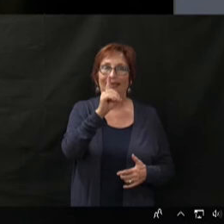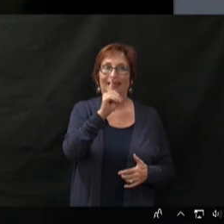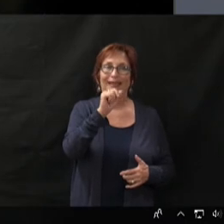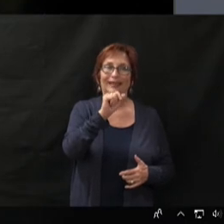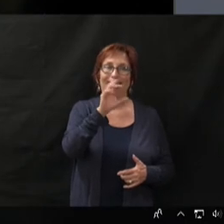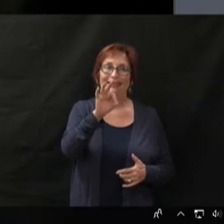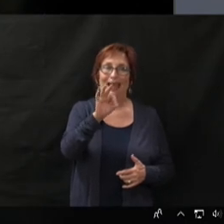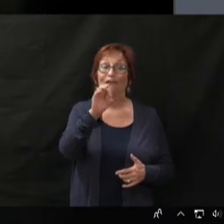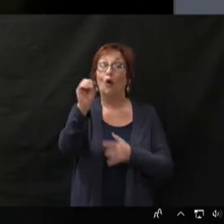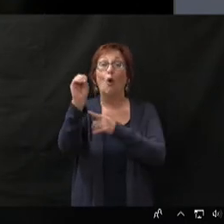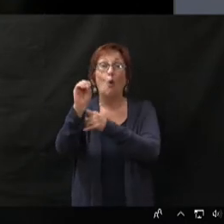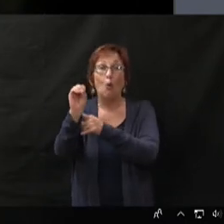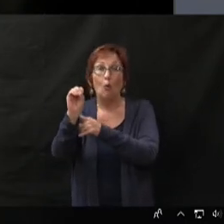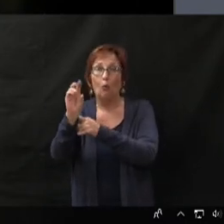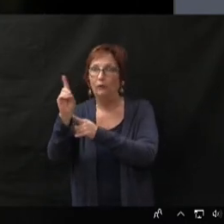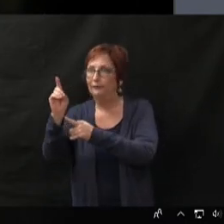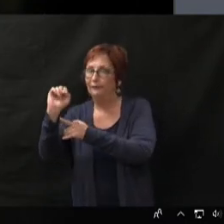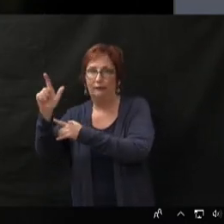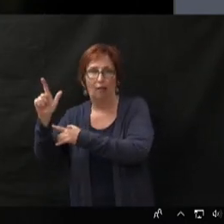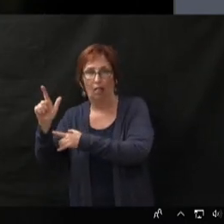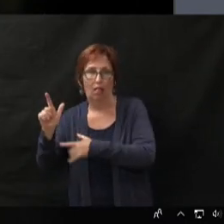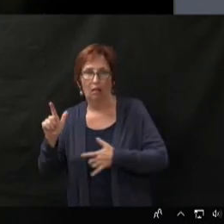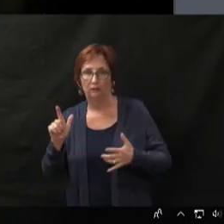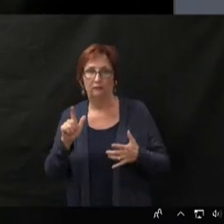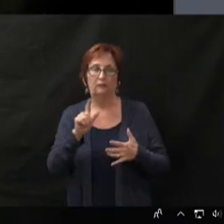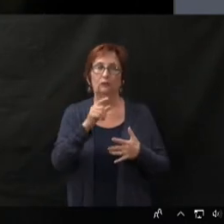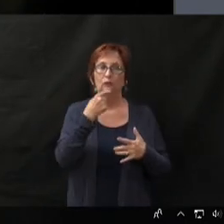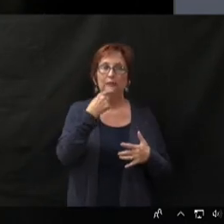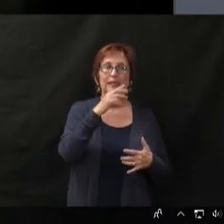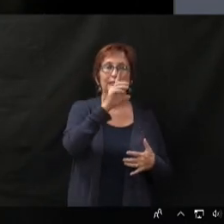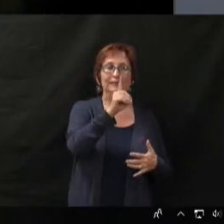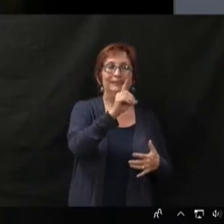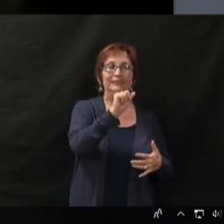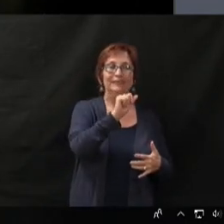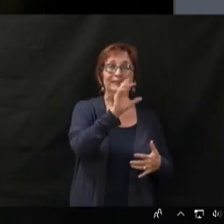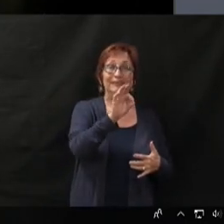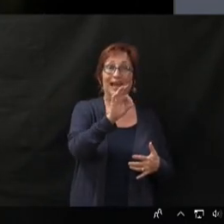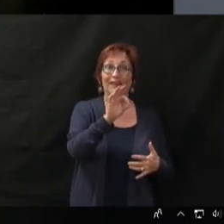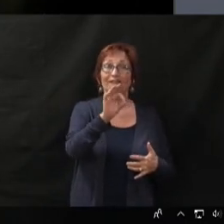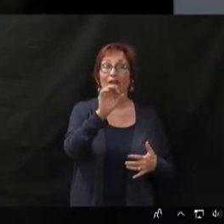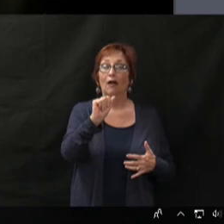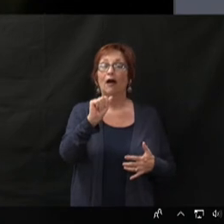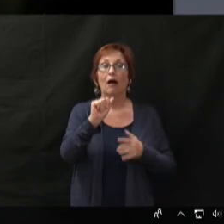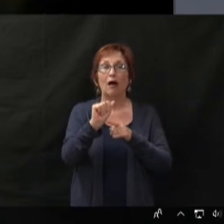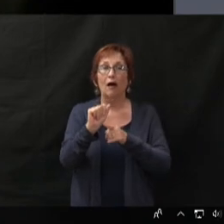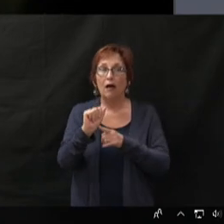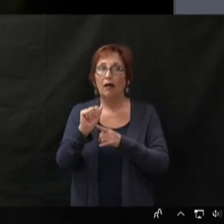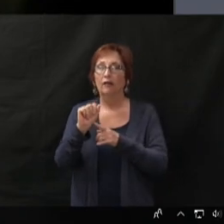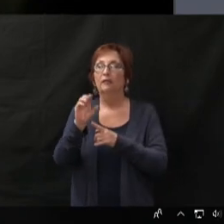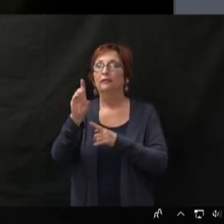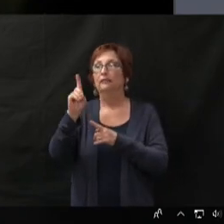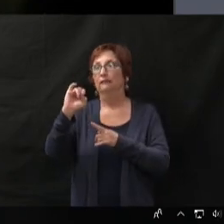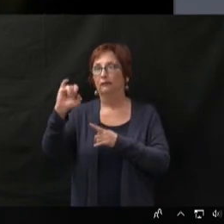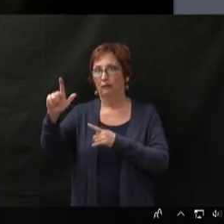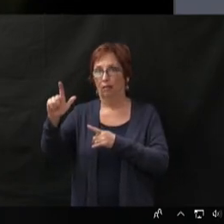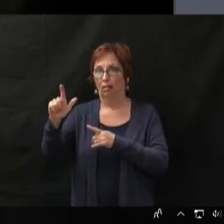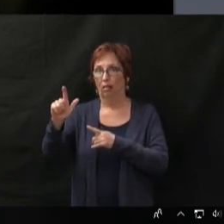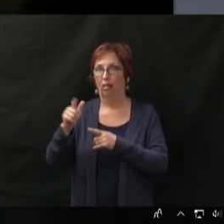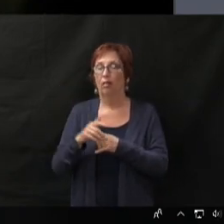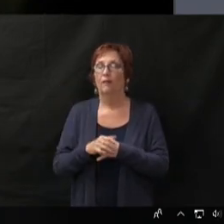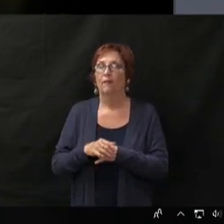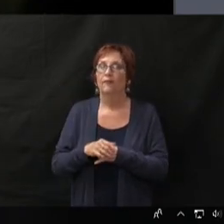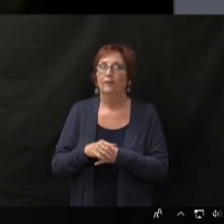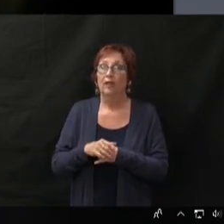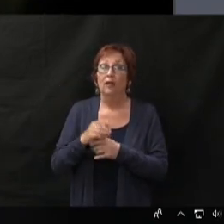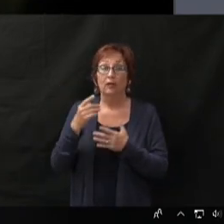pick daffodils. We say daffodil. And some people say daffodil. They make the